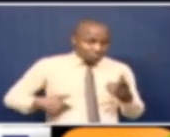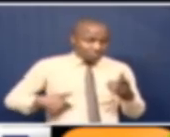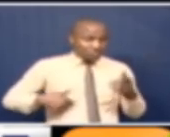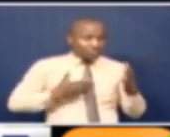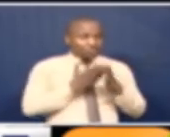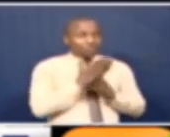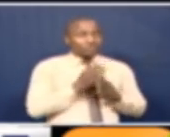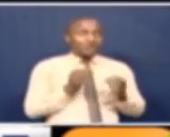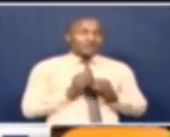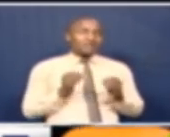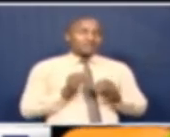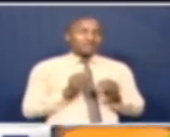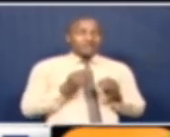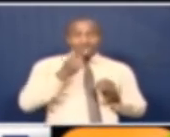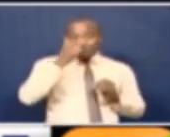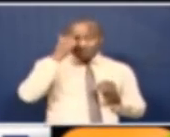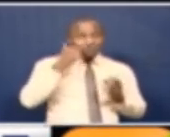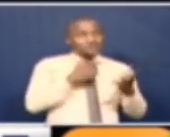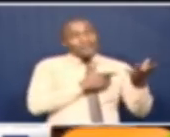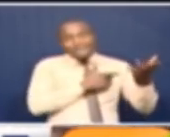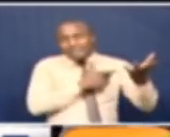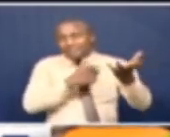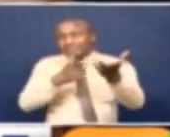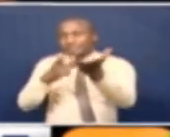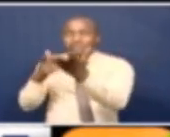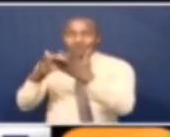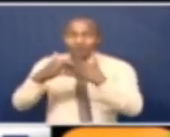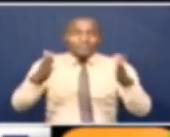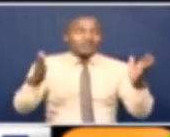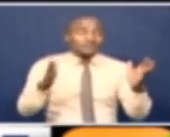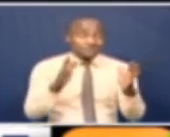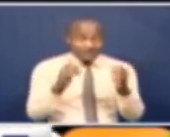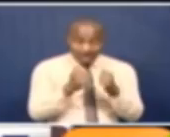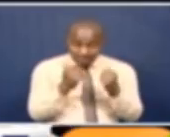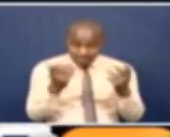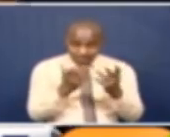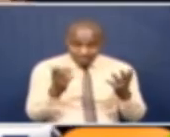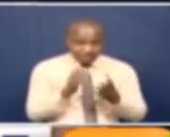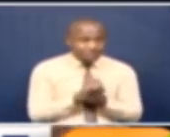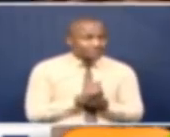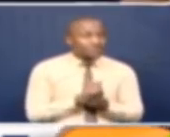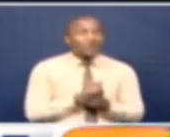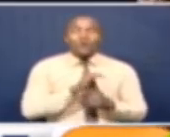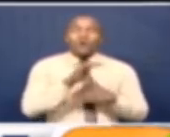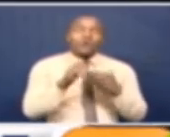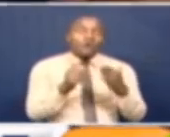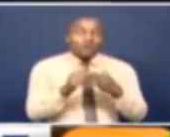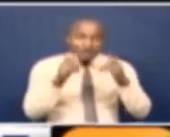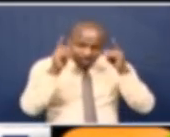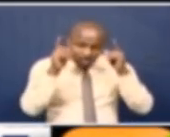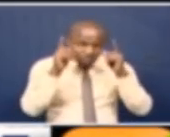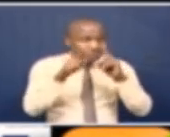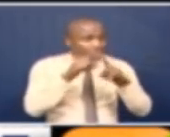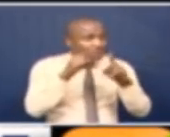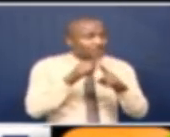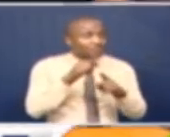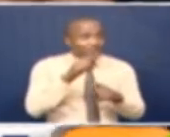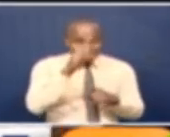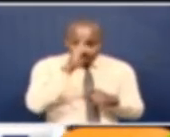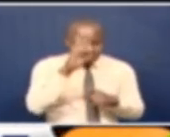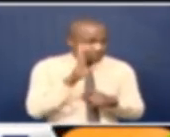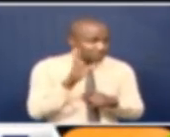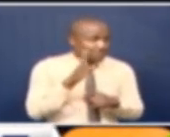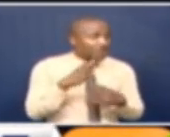know, because these guys were just spraying and spraying. And what happened is that not all cows were actually killed by the police, but the people